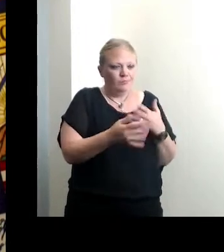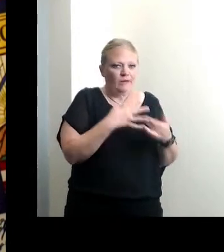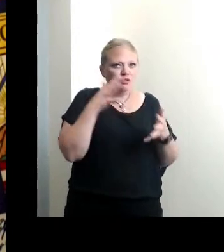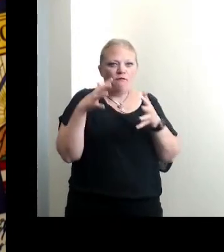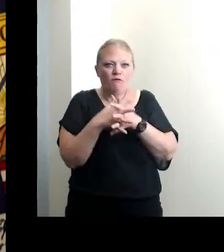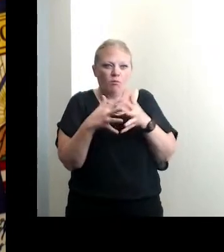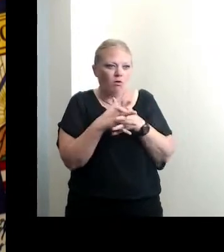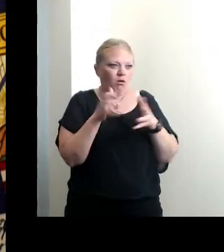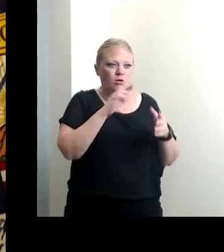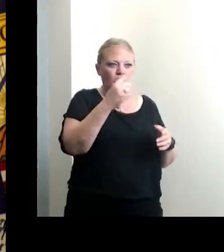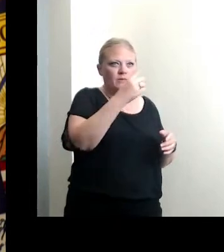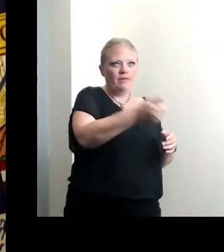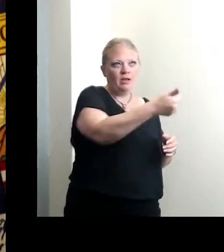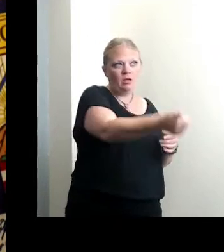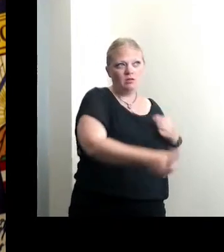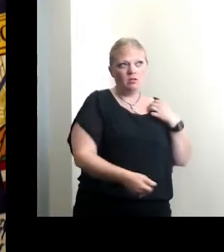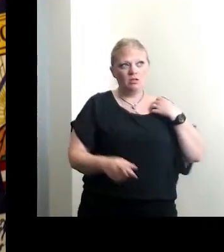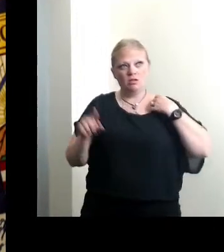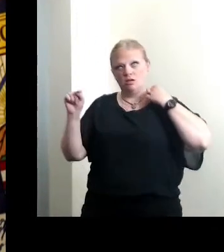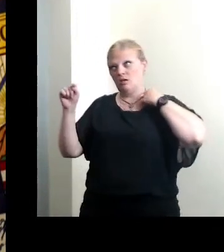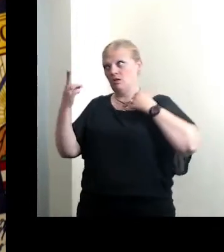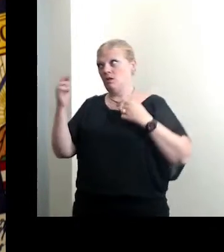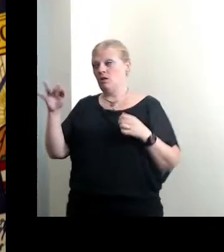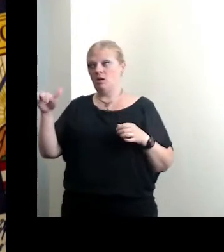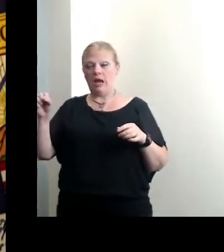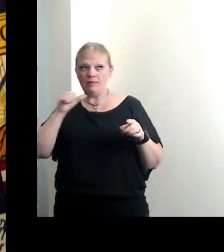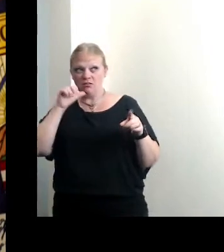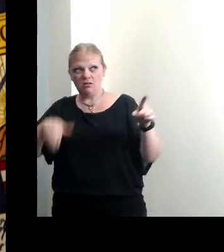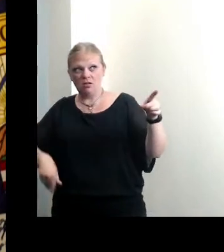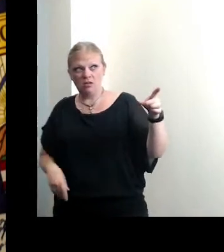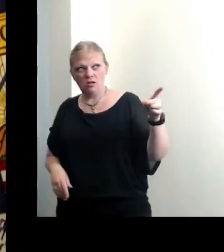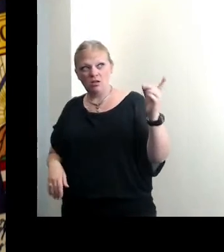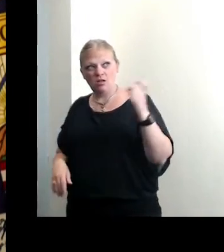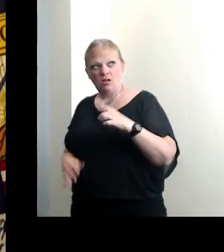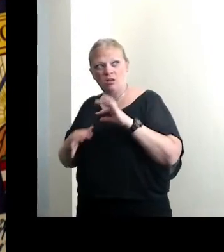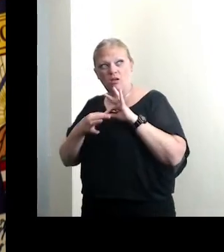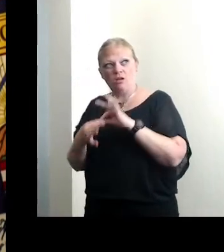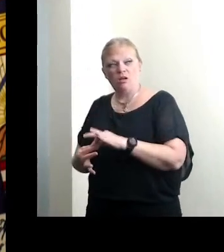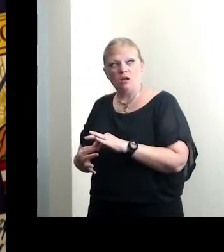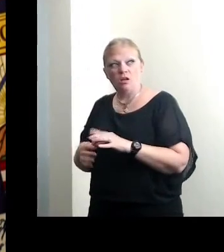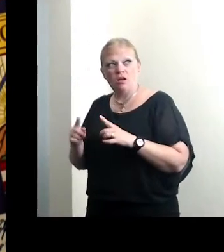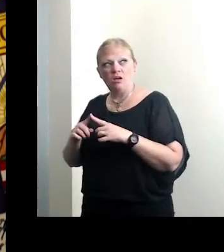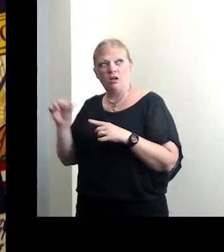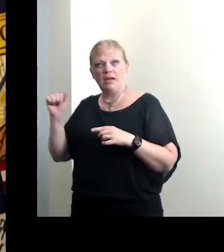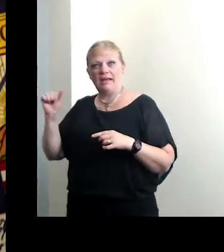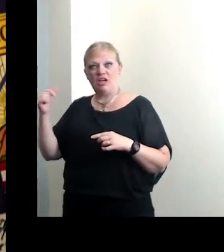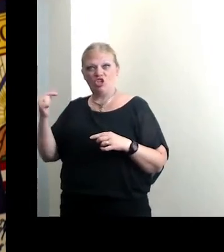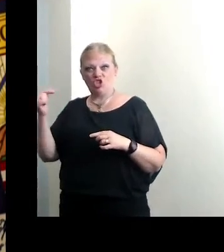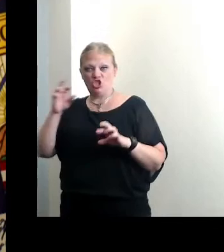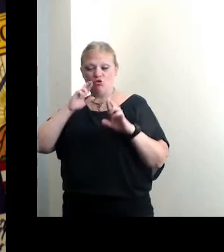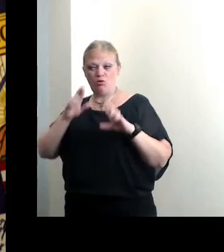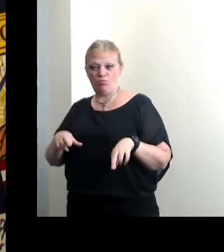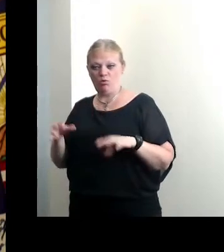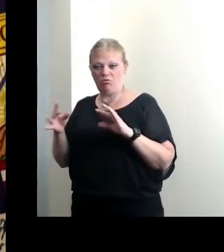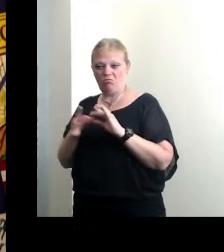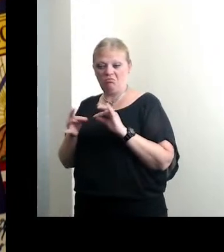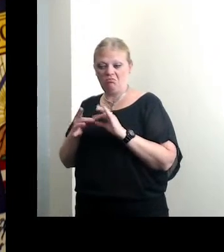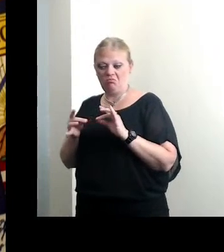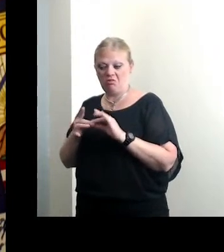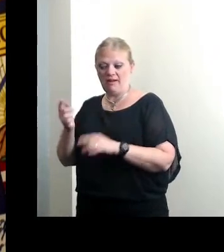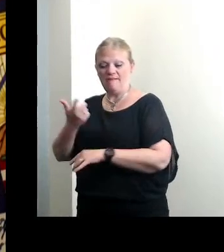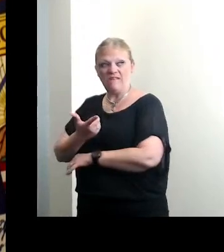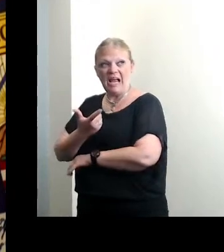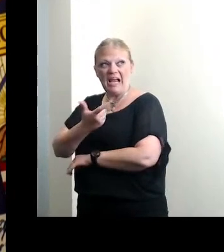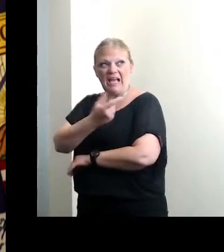or any other matter. Thomas in the back end. Regarding the AG report, it mentions that